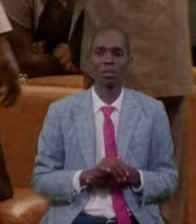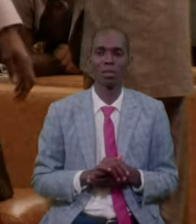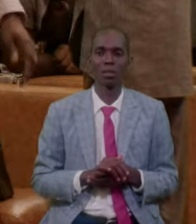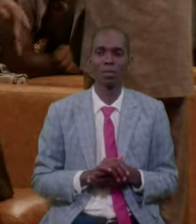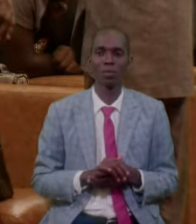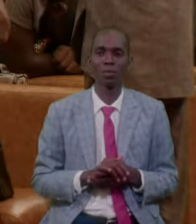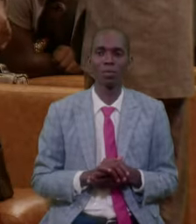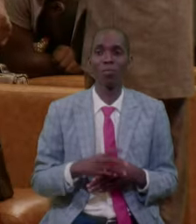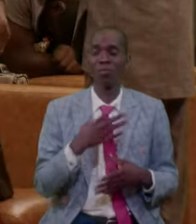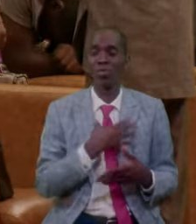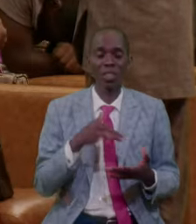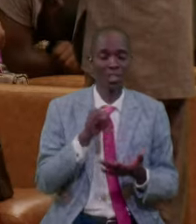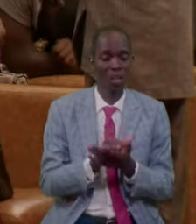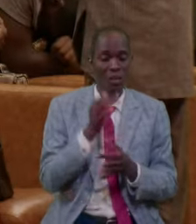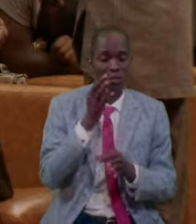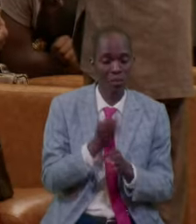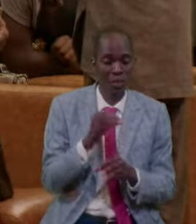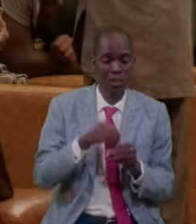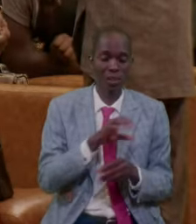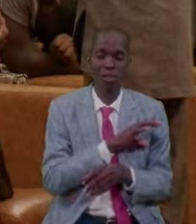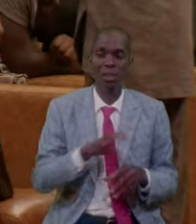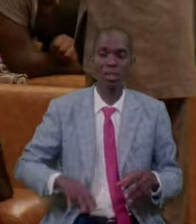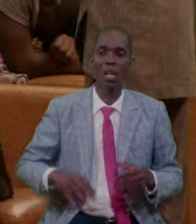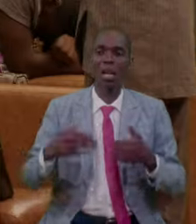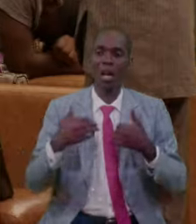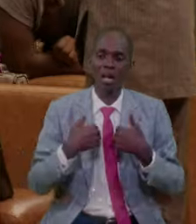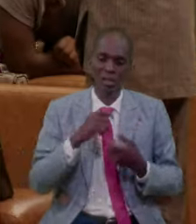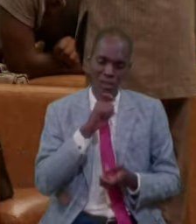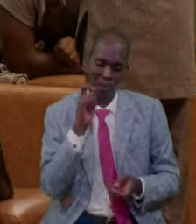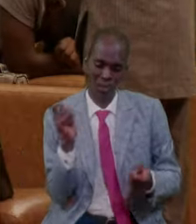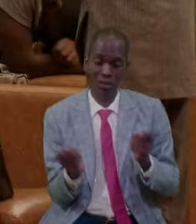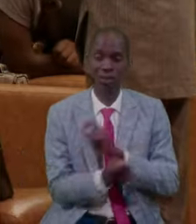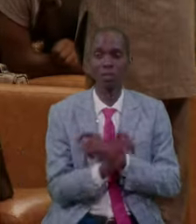and that faith in Christ has turned your life around,